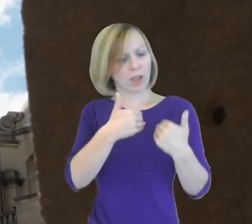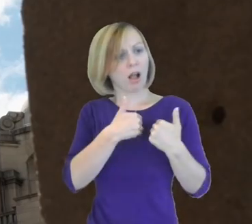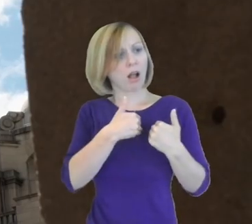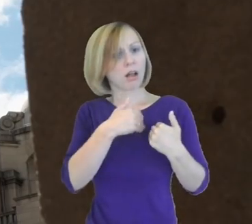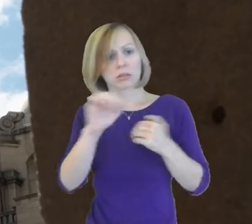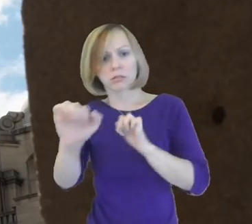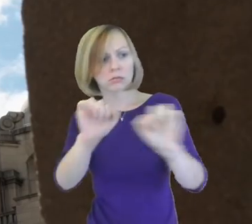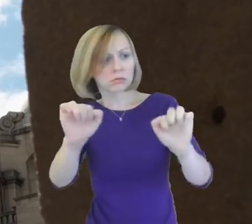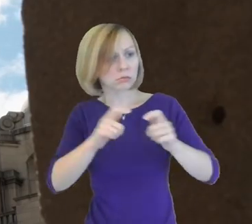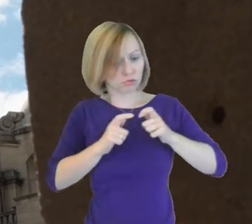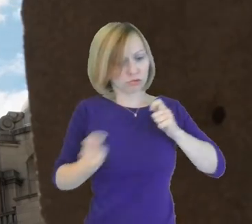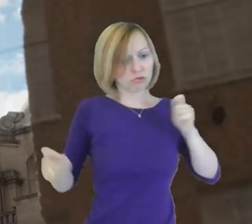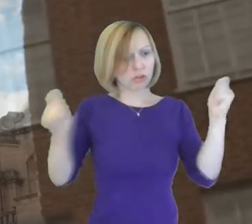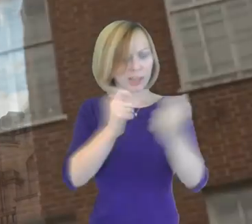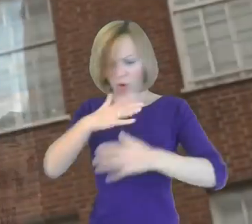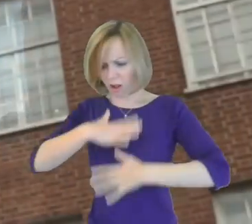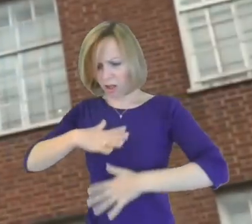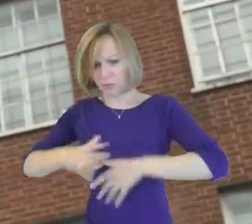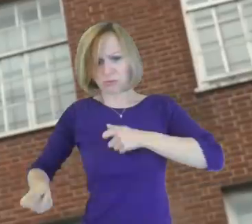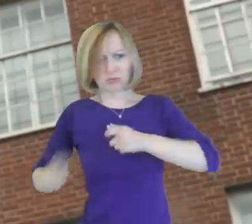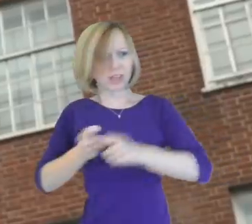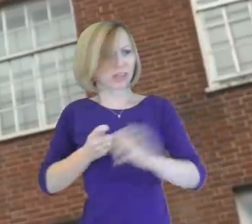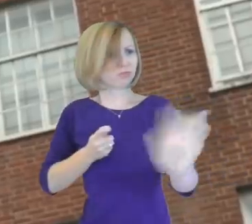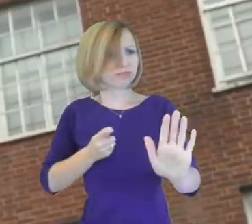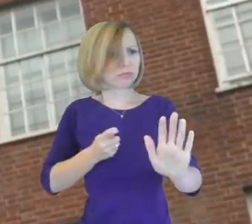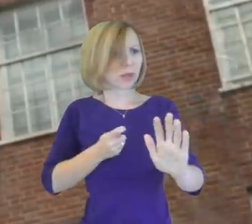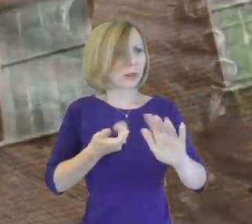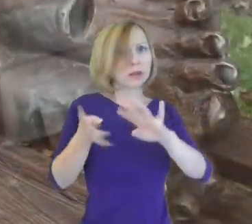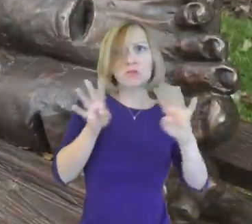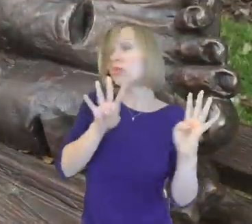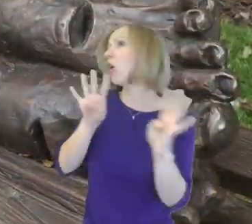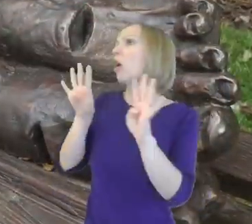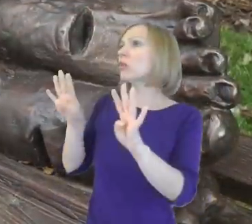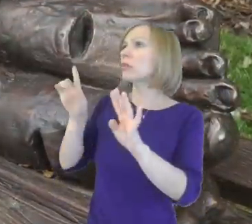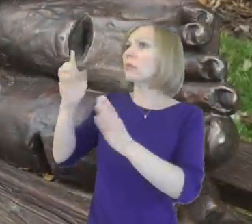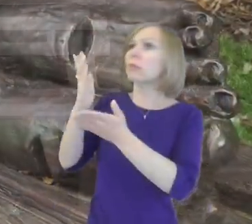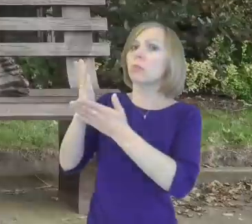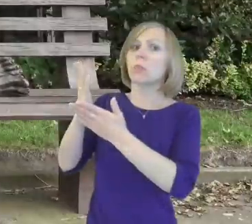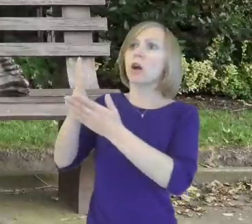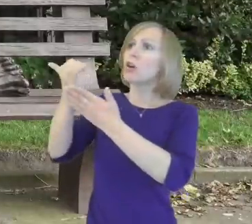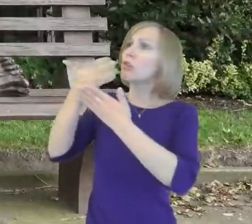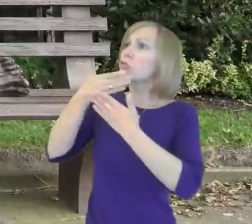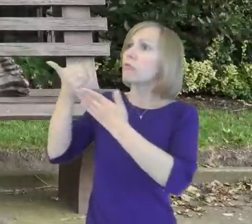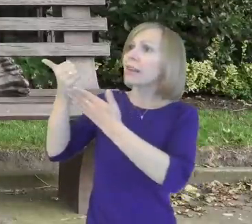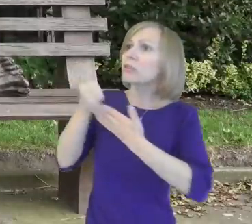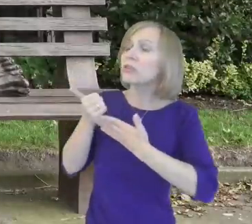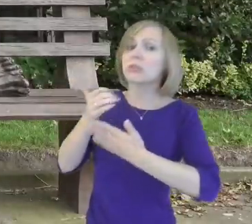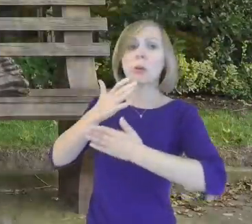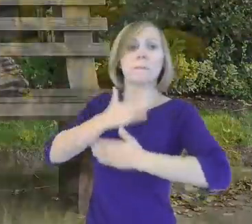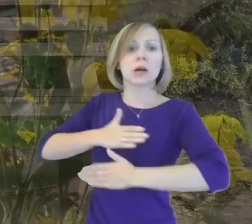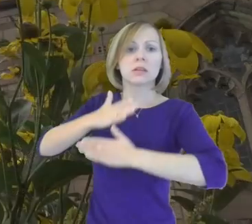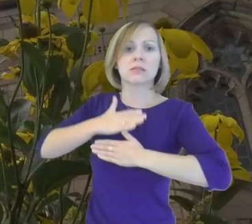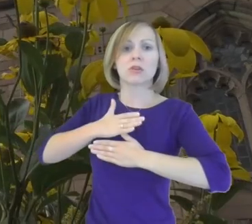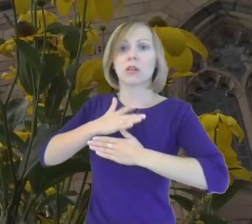Rend your heart and not your garments, and turn unto the Lord your God, for he is gracious and merciful, slow to